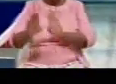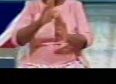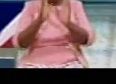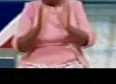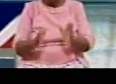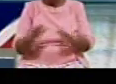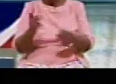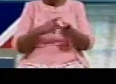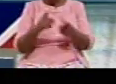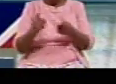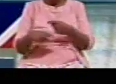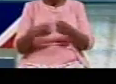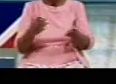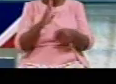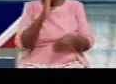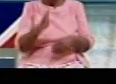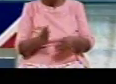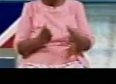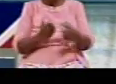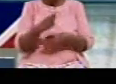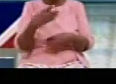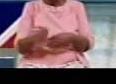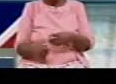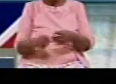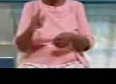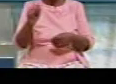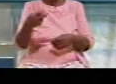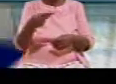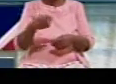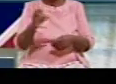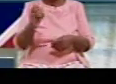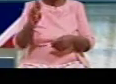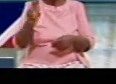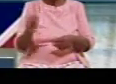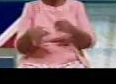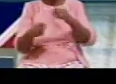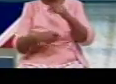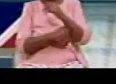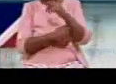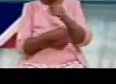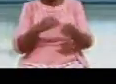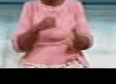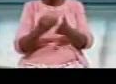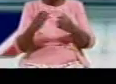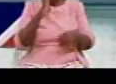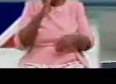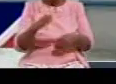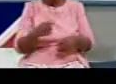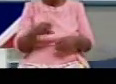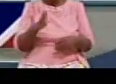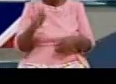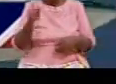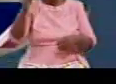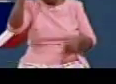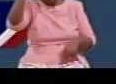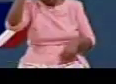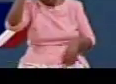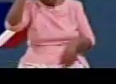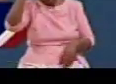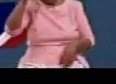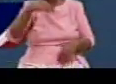The captivity may be caused by Satan. It may be caused by sickness. The captivity may be